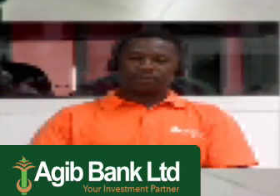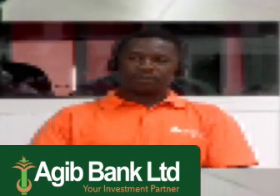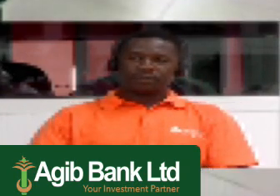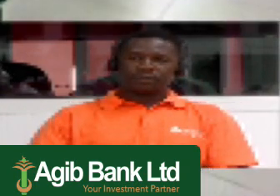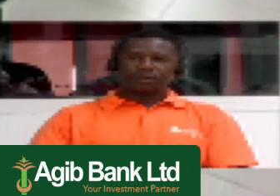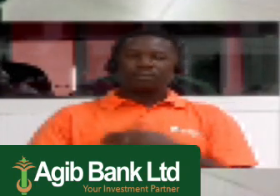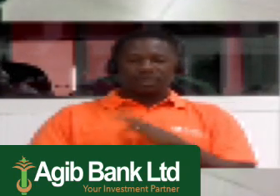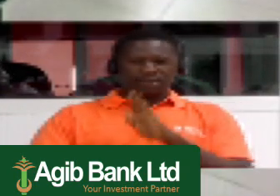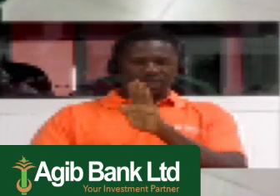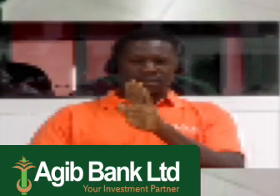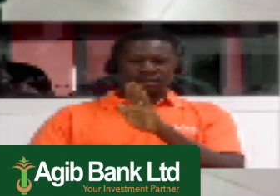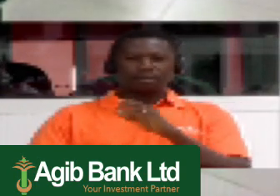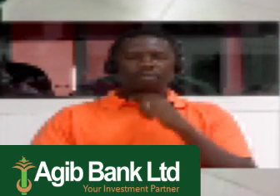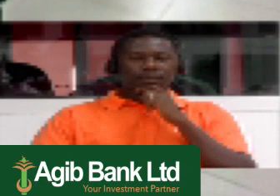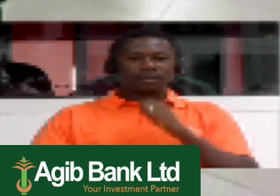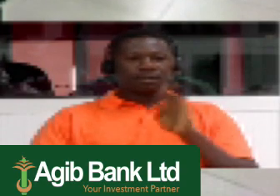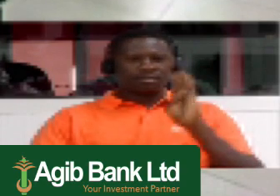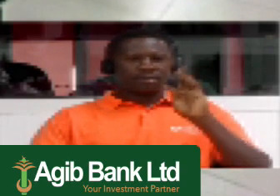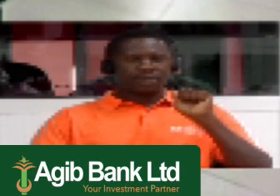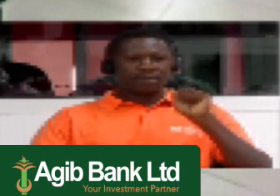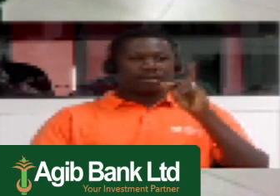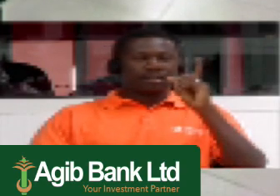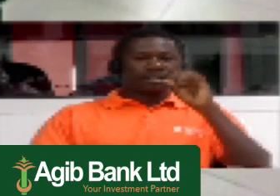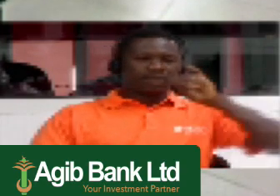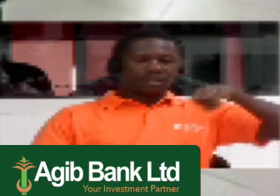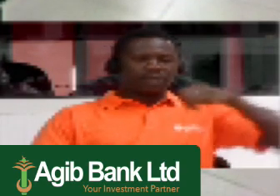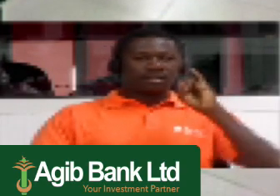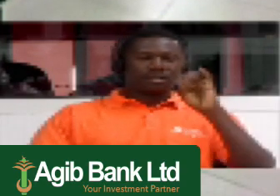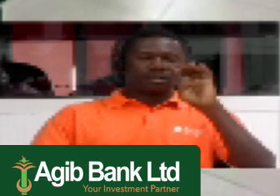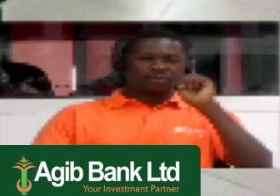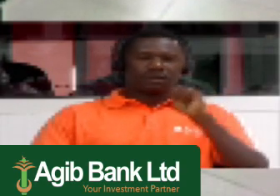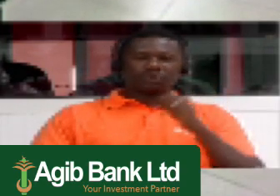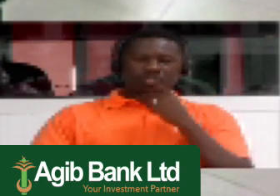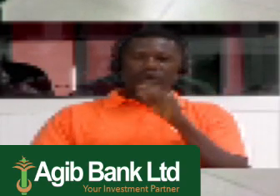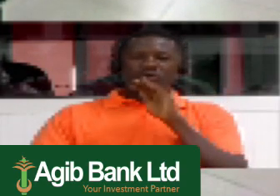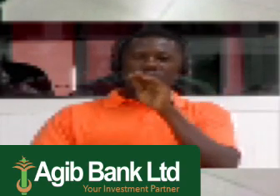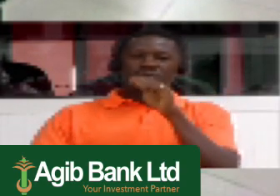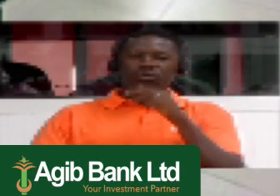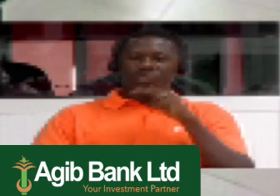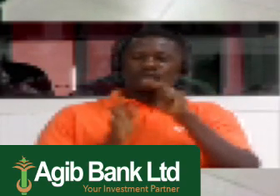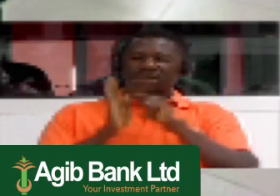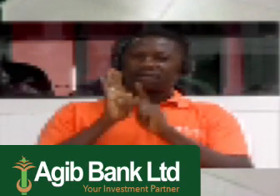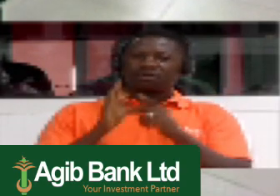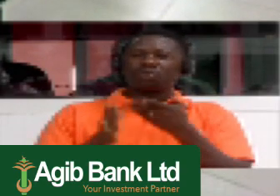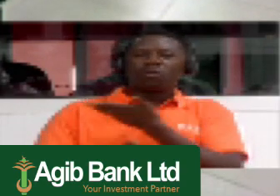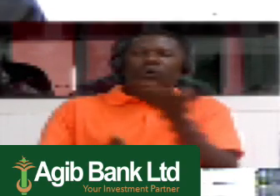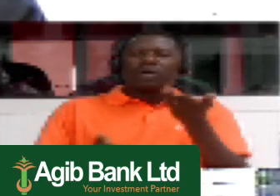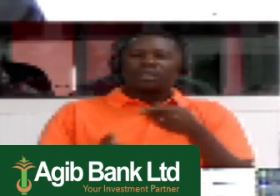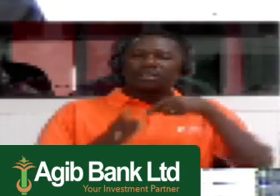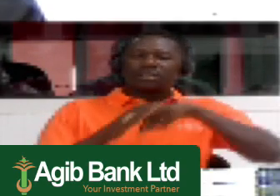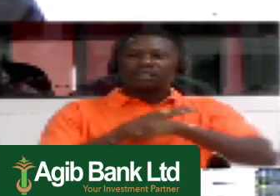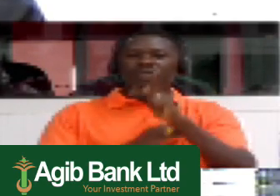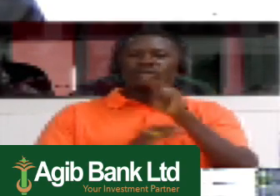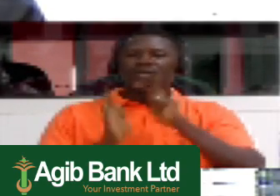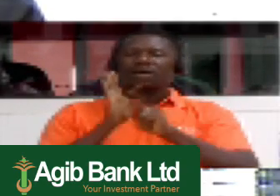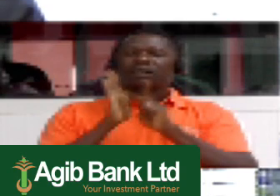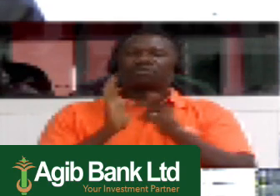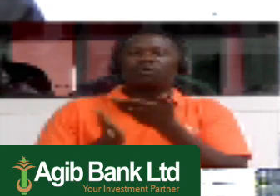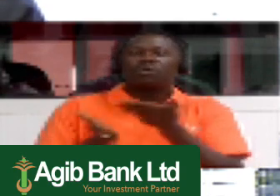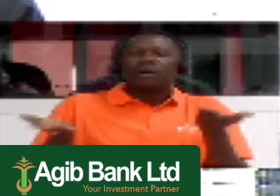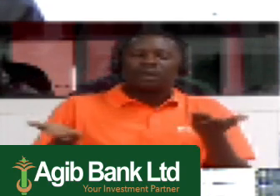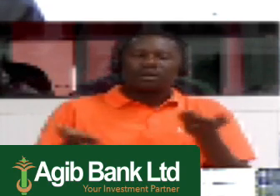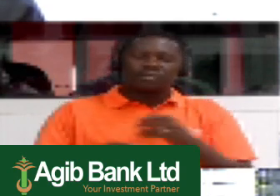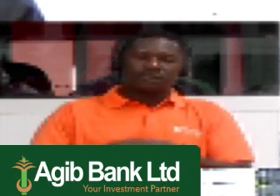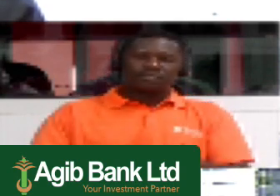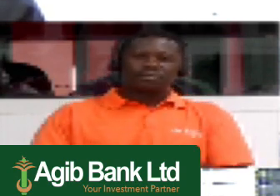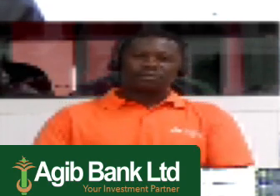May I interrupt, Mr. Badjie? You said you were called to Canifing. Where in Canifing were you called to? Ako yenyum foko yale kumandi